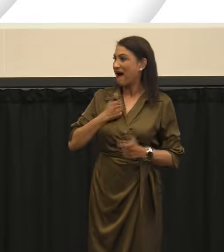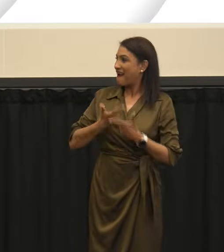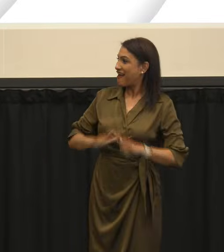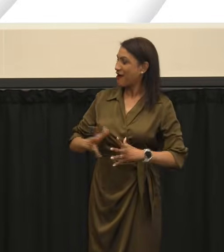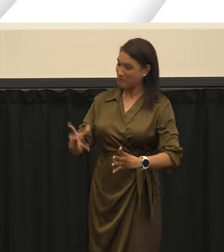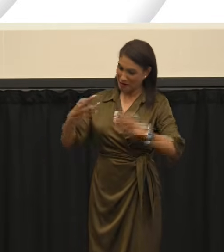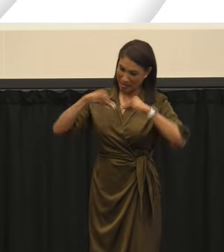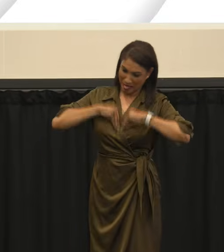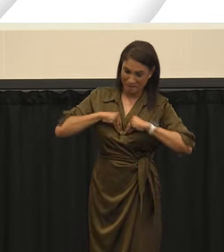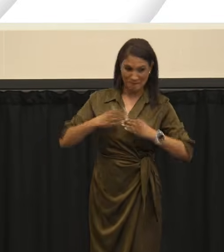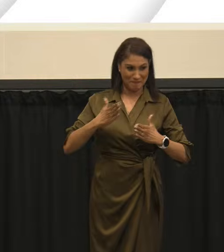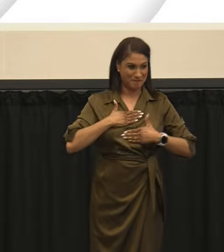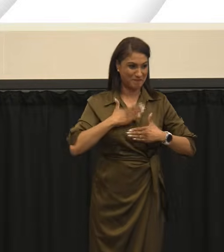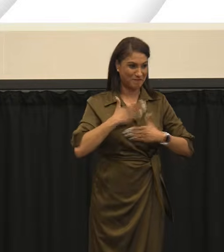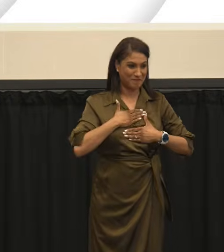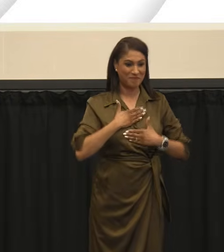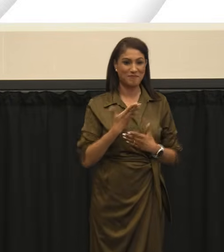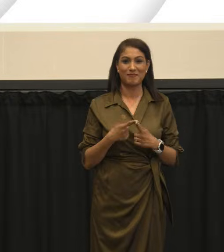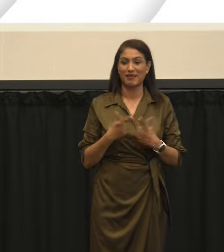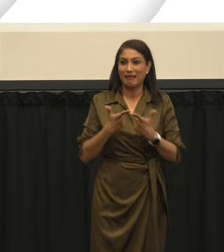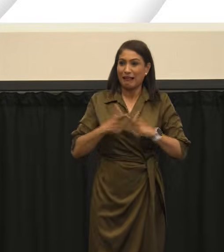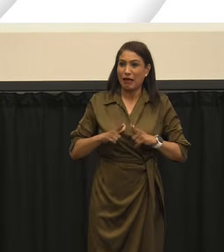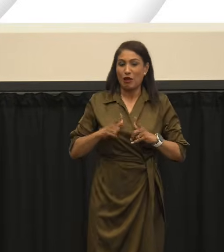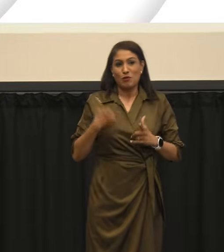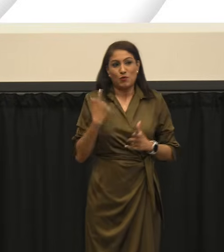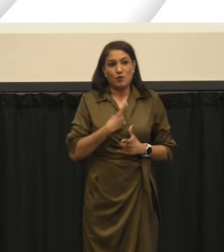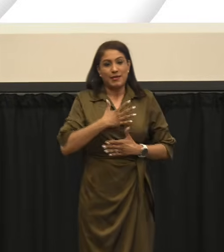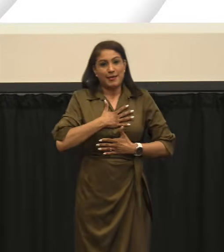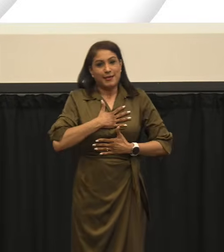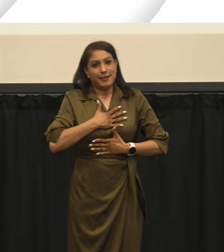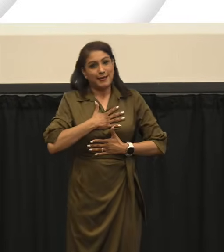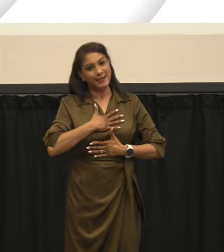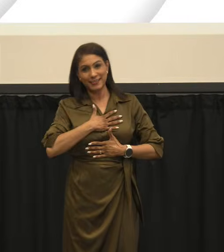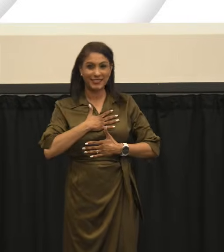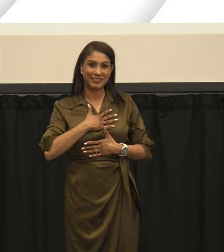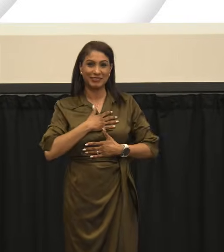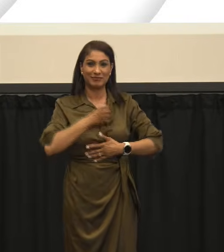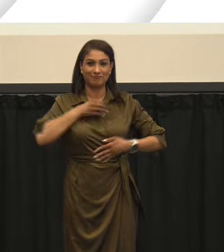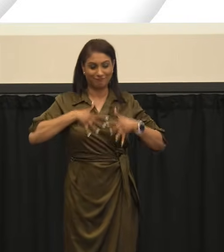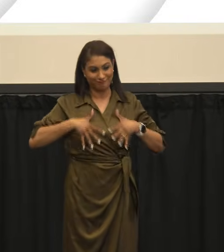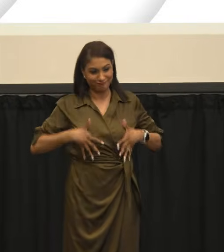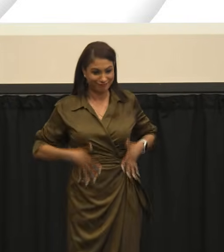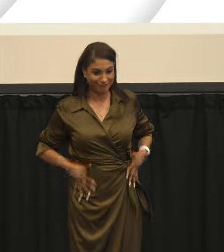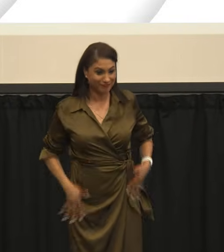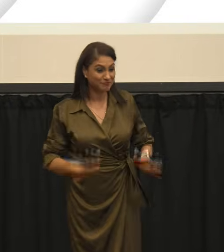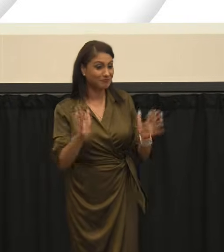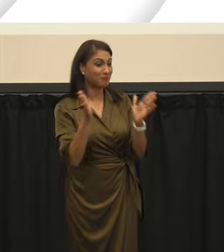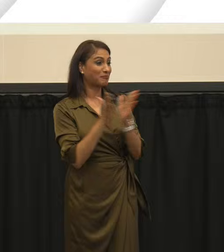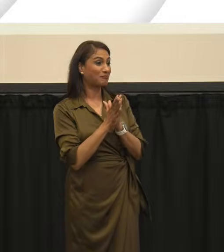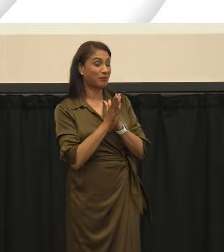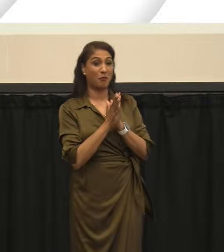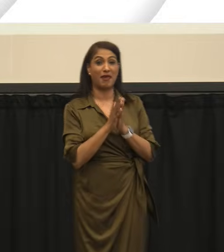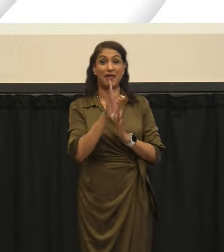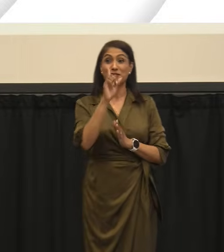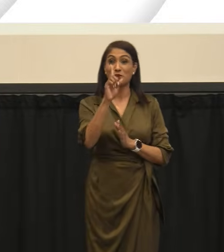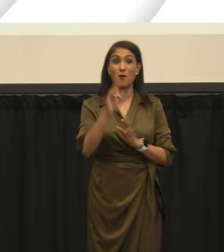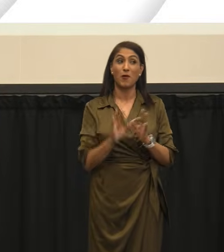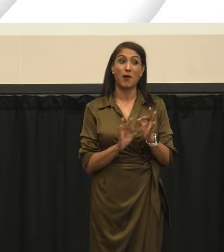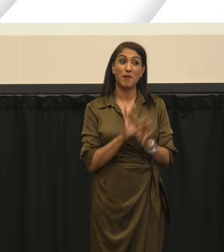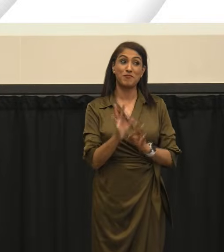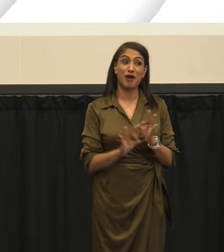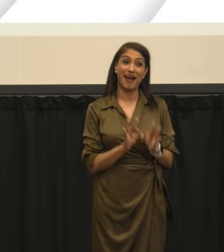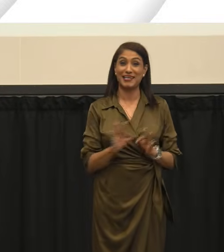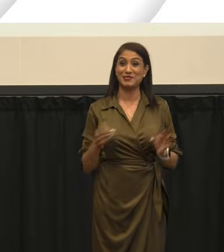I have had to really gulp. I had a lump in my throat watching that videos. Thank you very